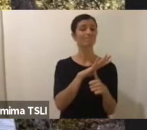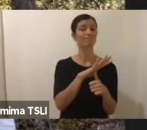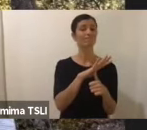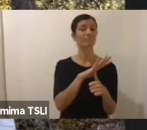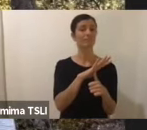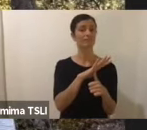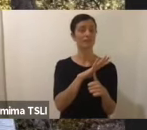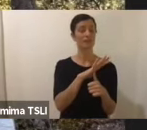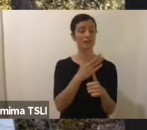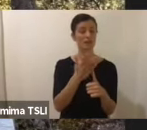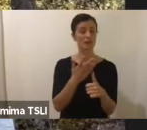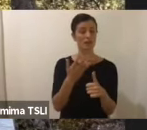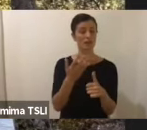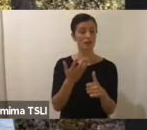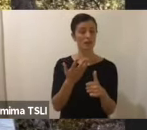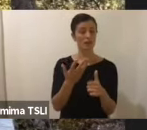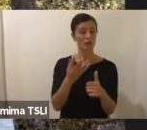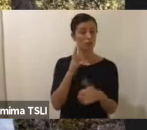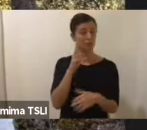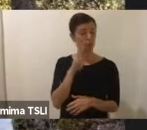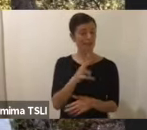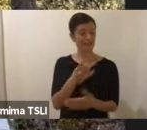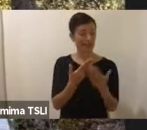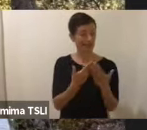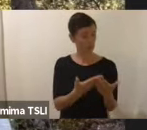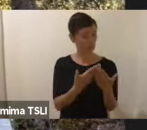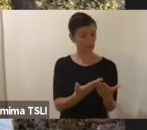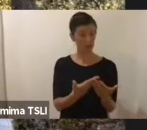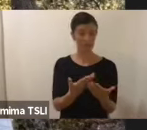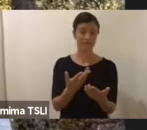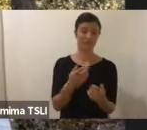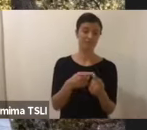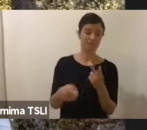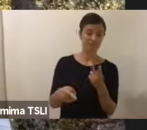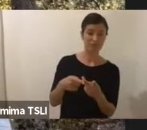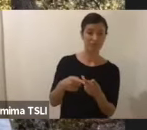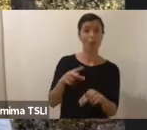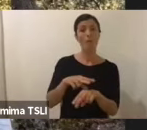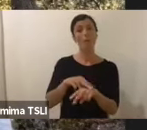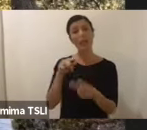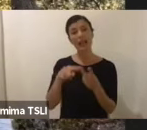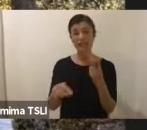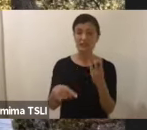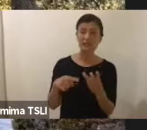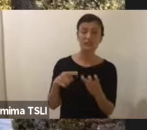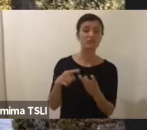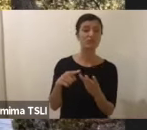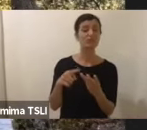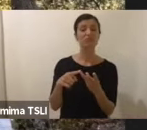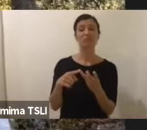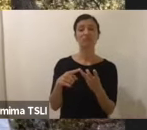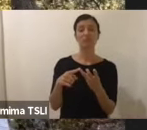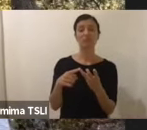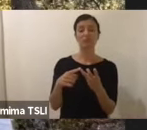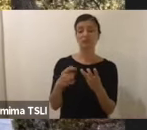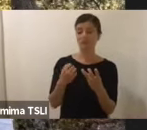education it runs through the police it runs through um runs